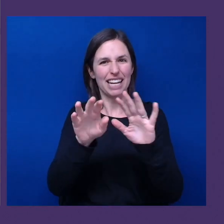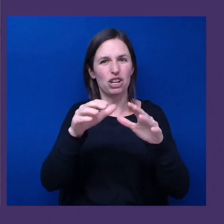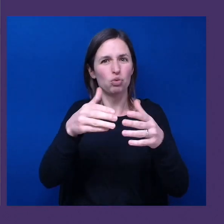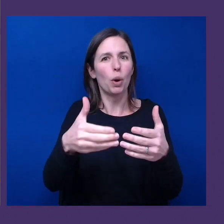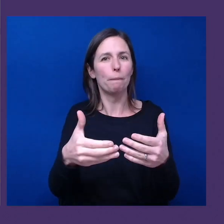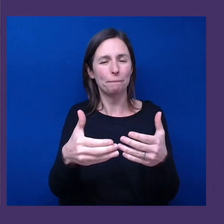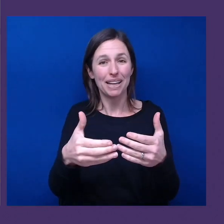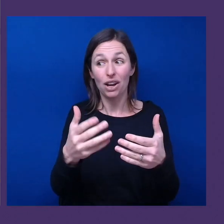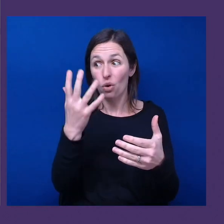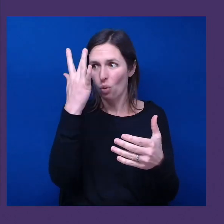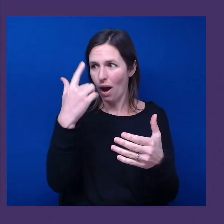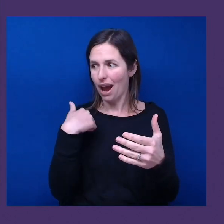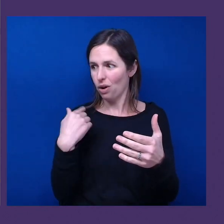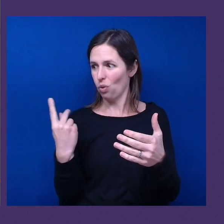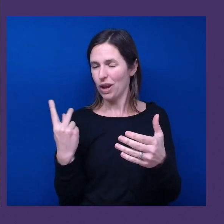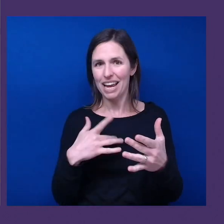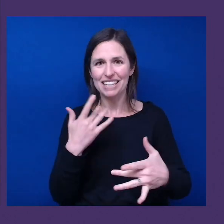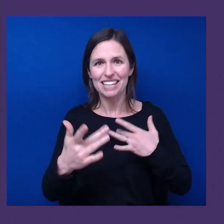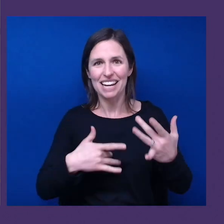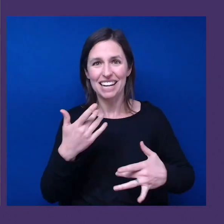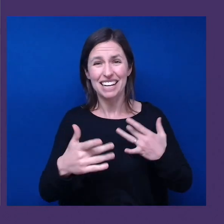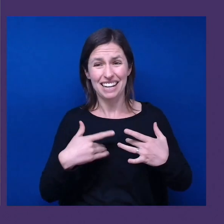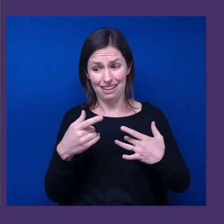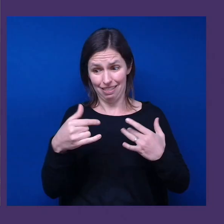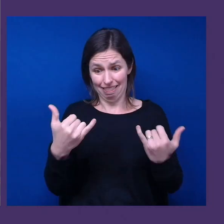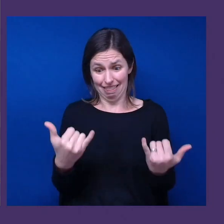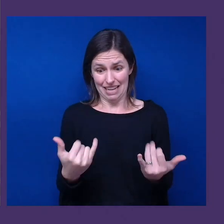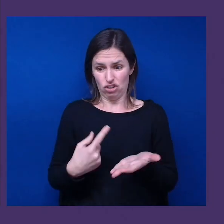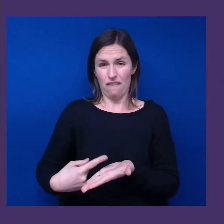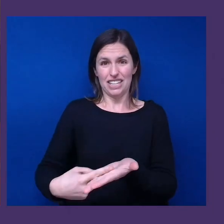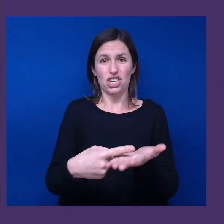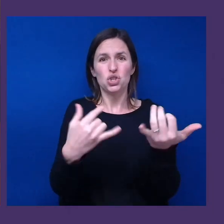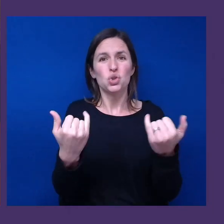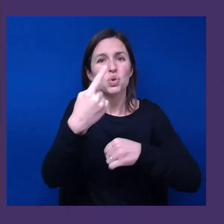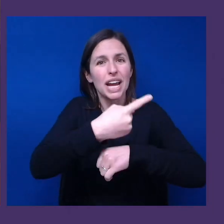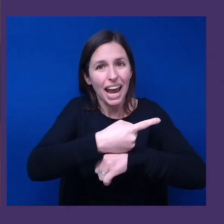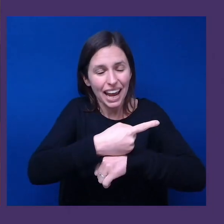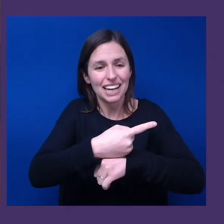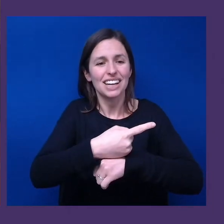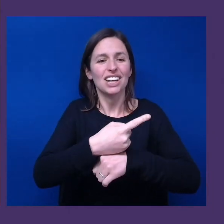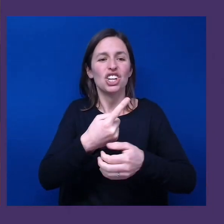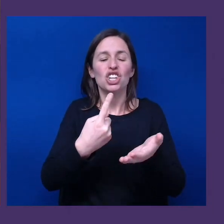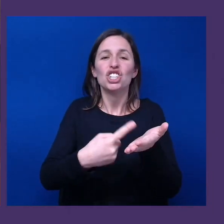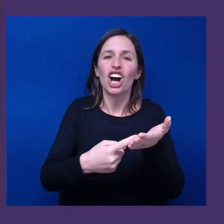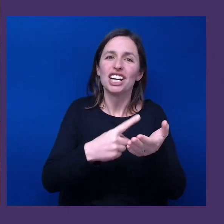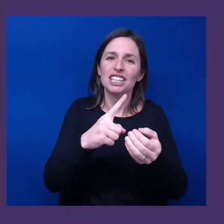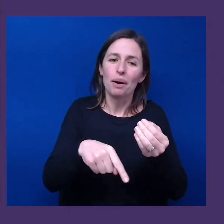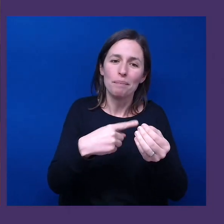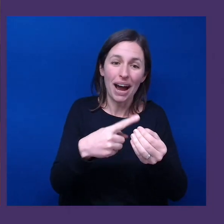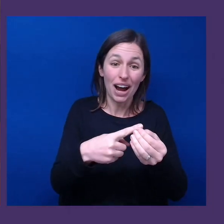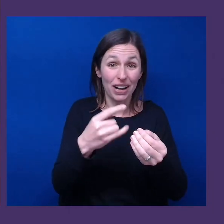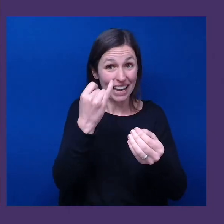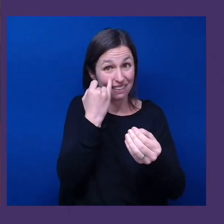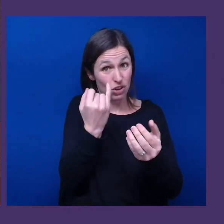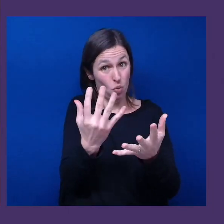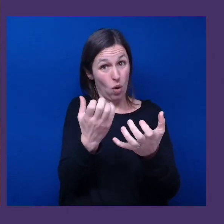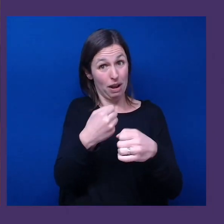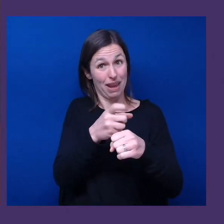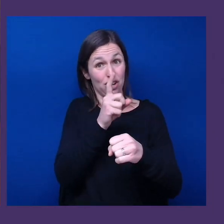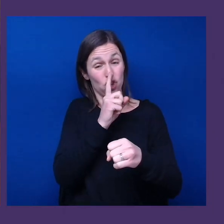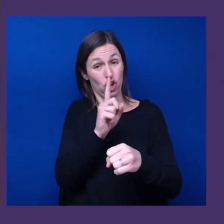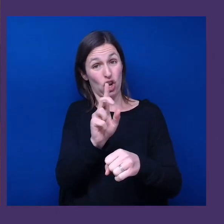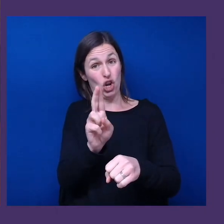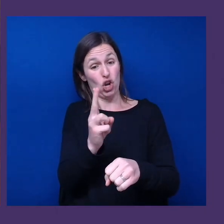excited is because, we, even in this conversation today, we've talked about how if you want to make it usable, you got to include people